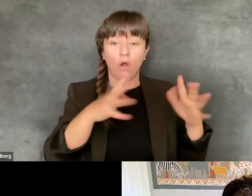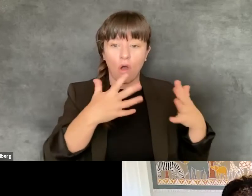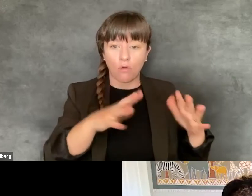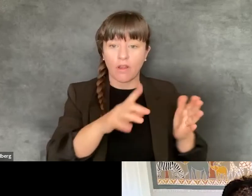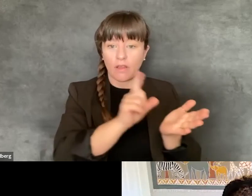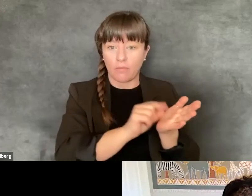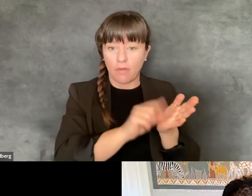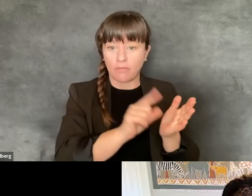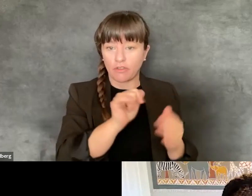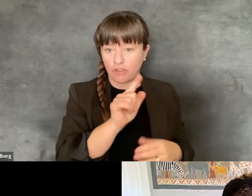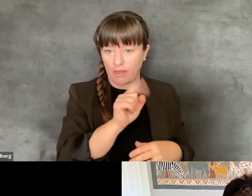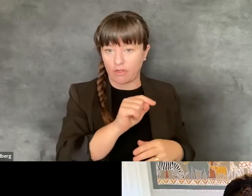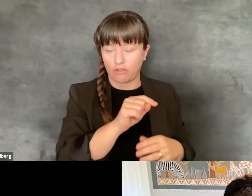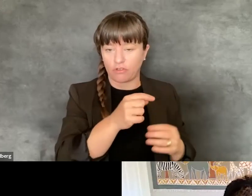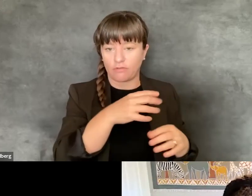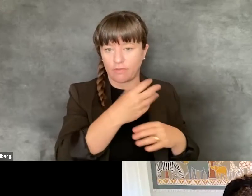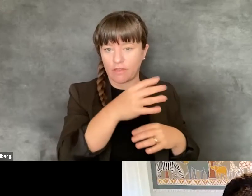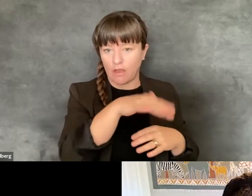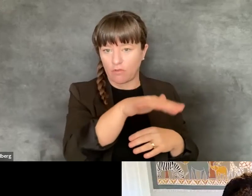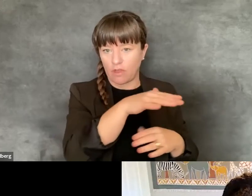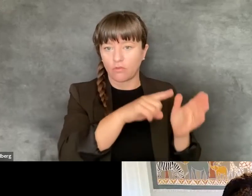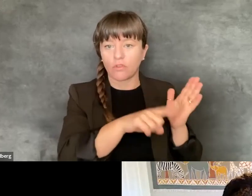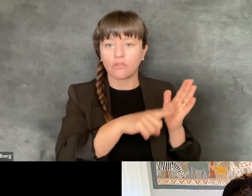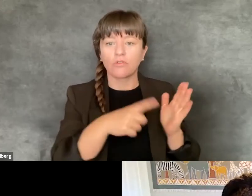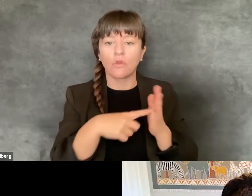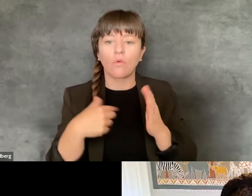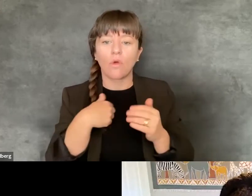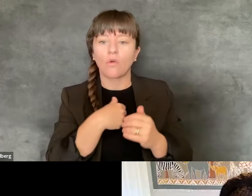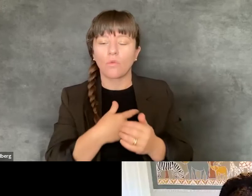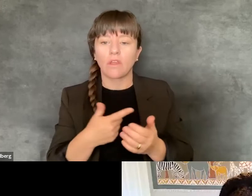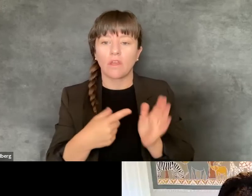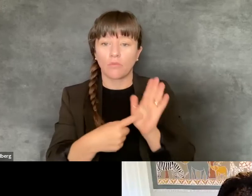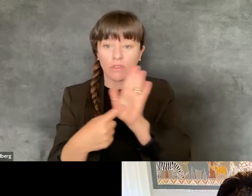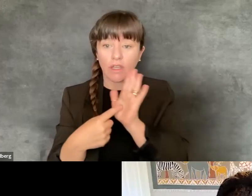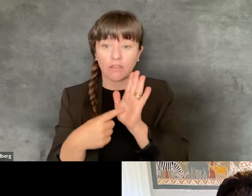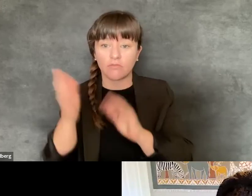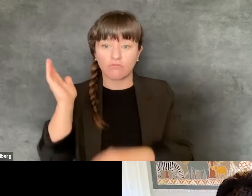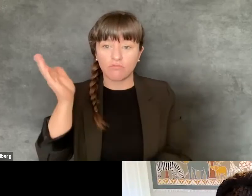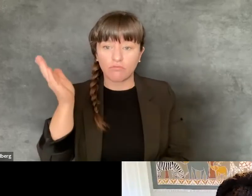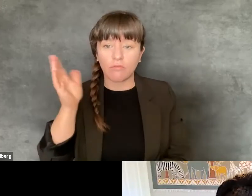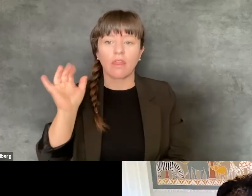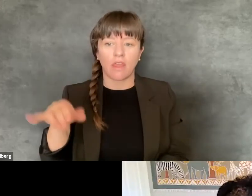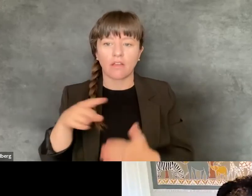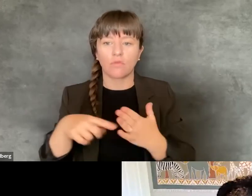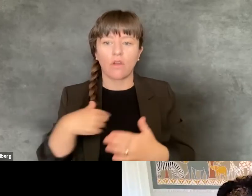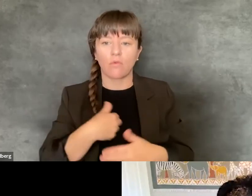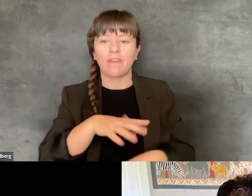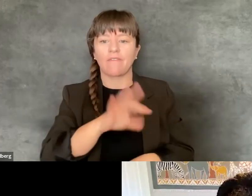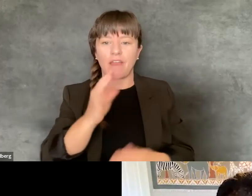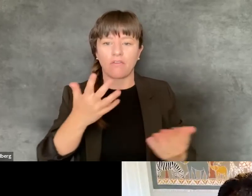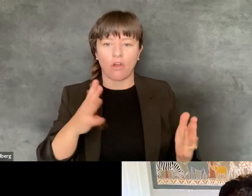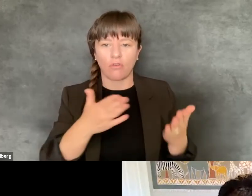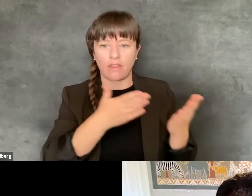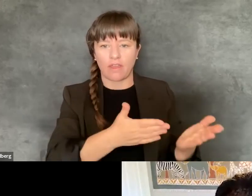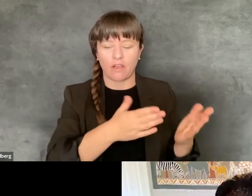And so what we present is what we found in the literature. So